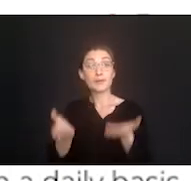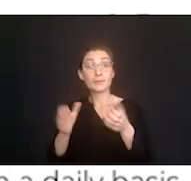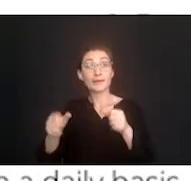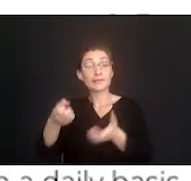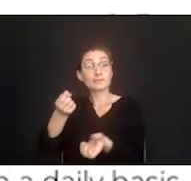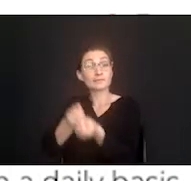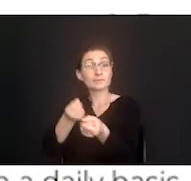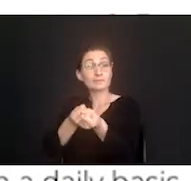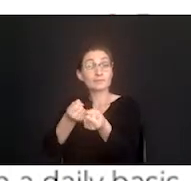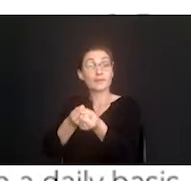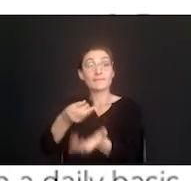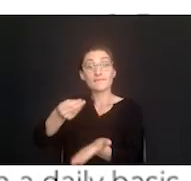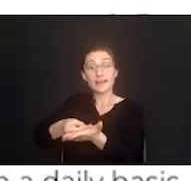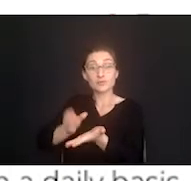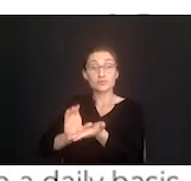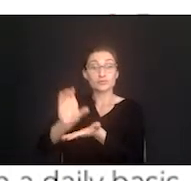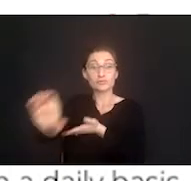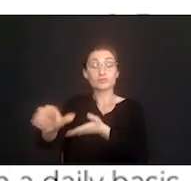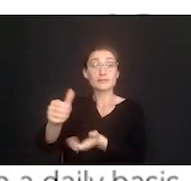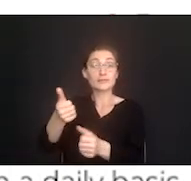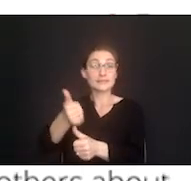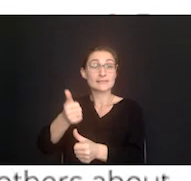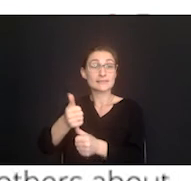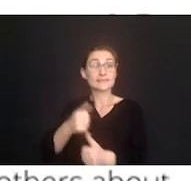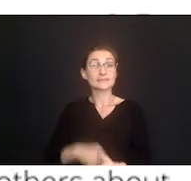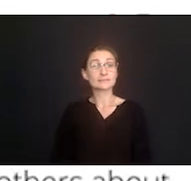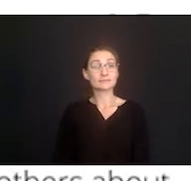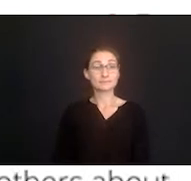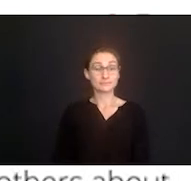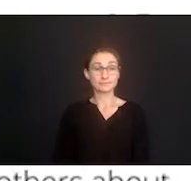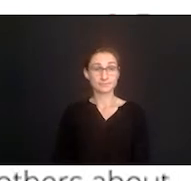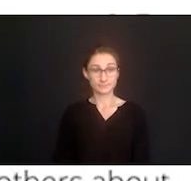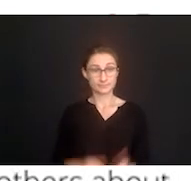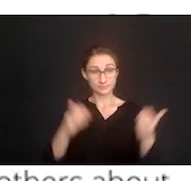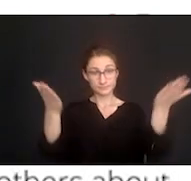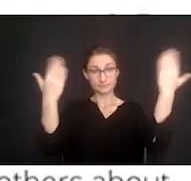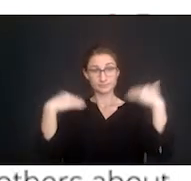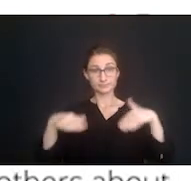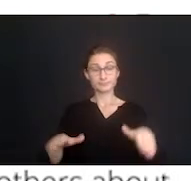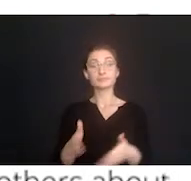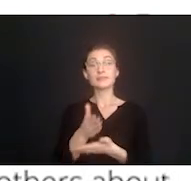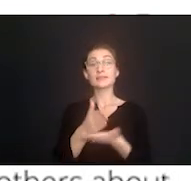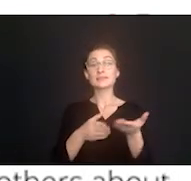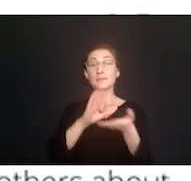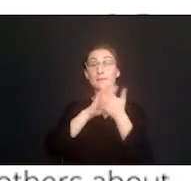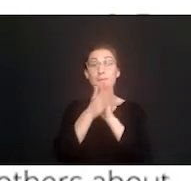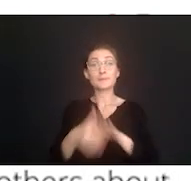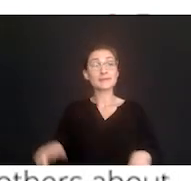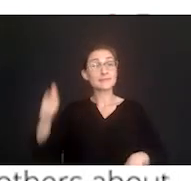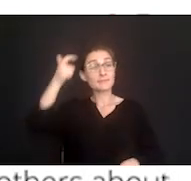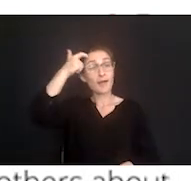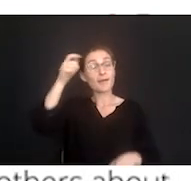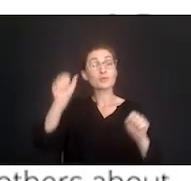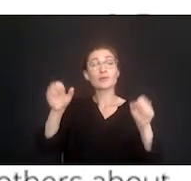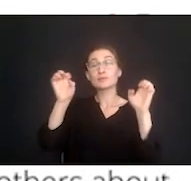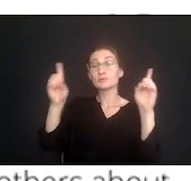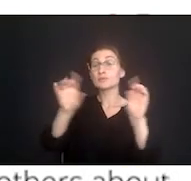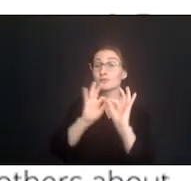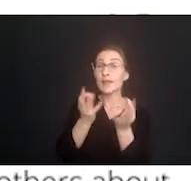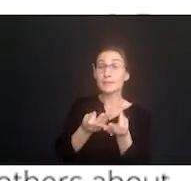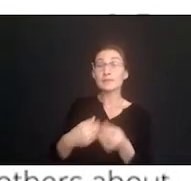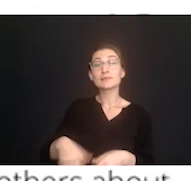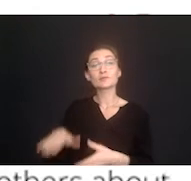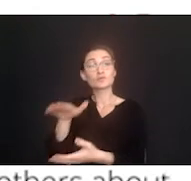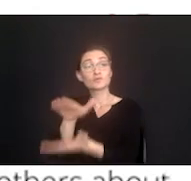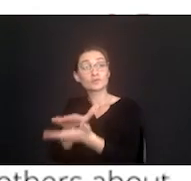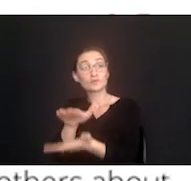financial assistance, because that might be available and you might be eligible for that as well. Gain some peace of mind by educating your family, maybe your child's